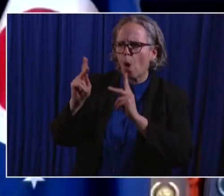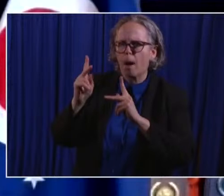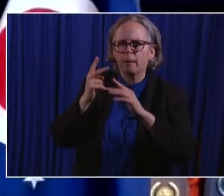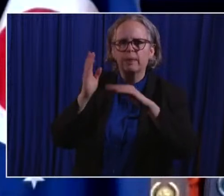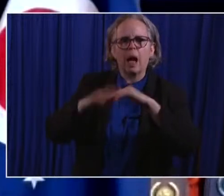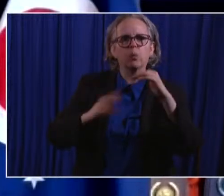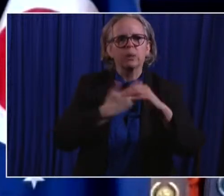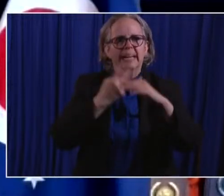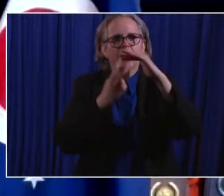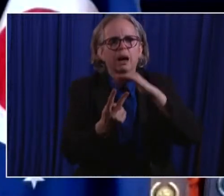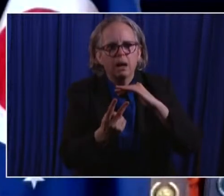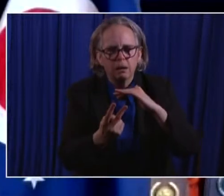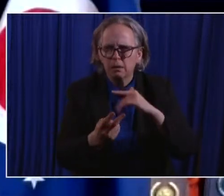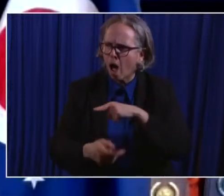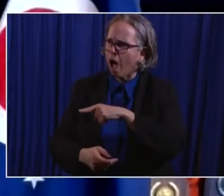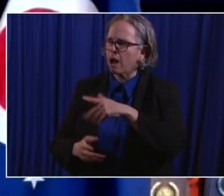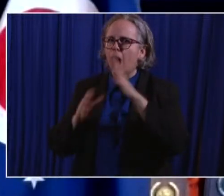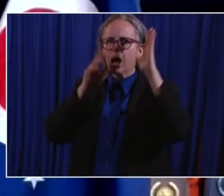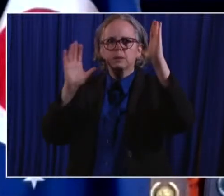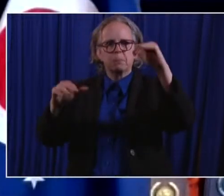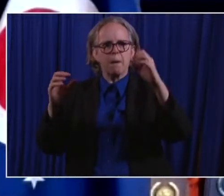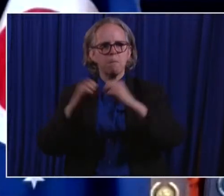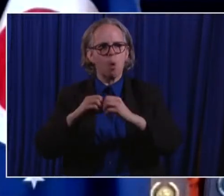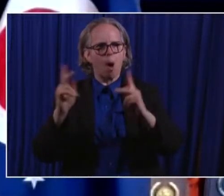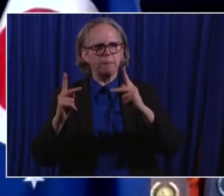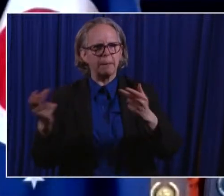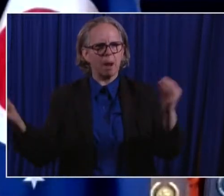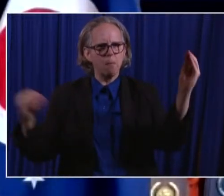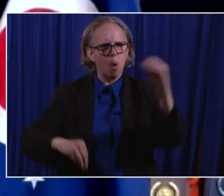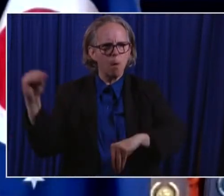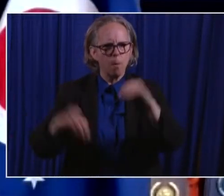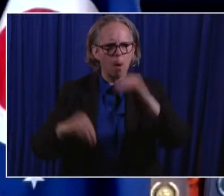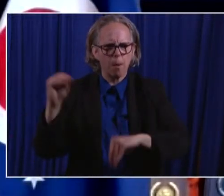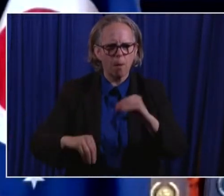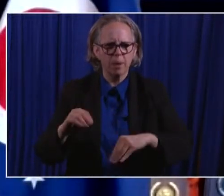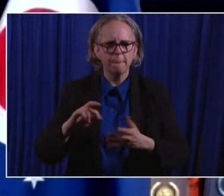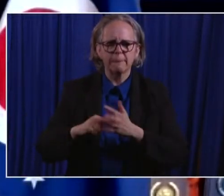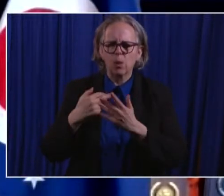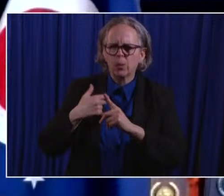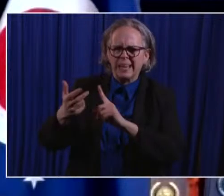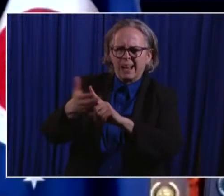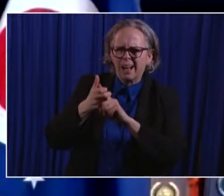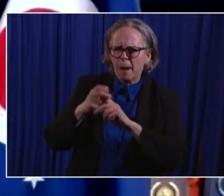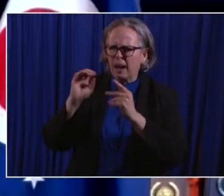it appears that efforts in recent years to recruit and retain Ohio's